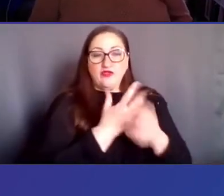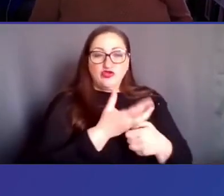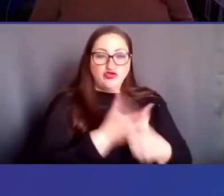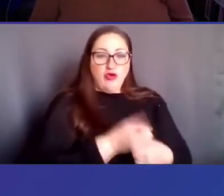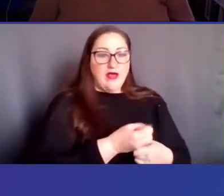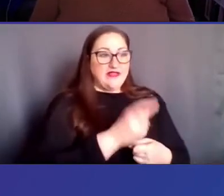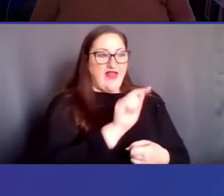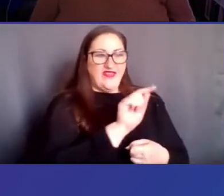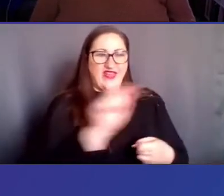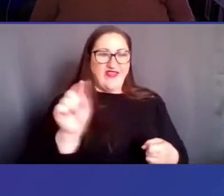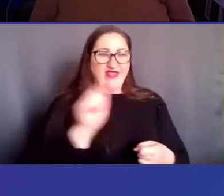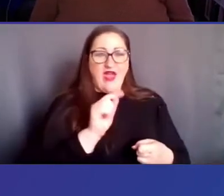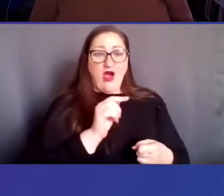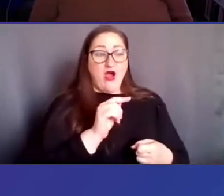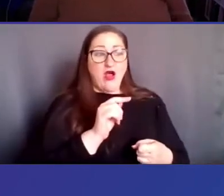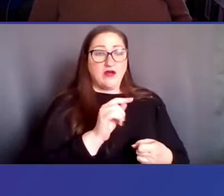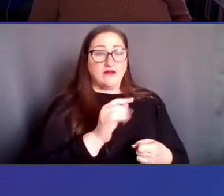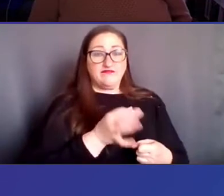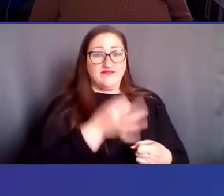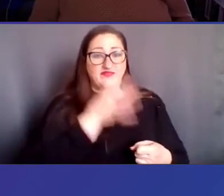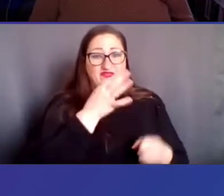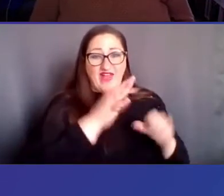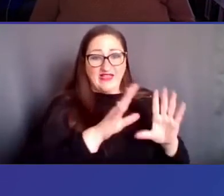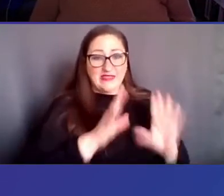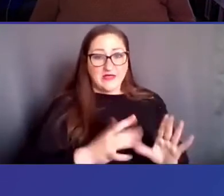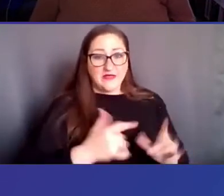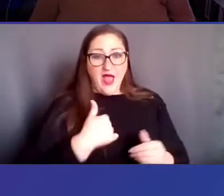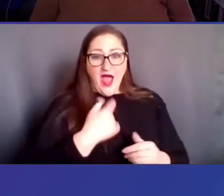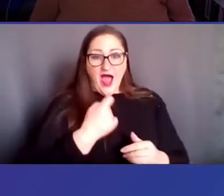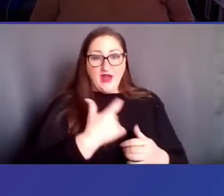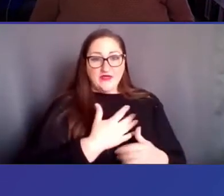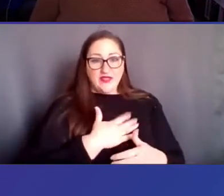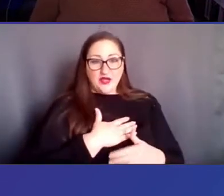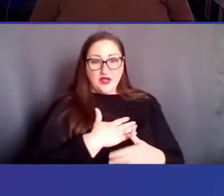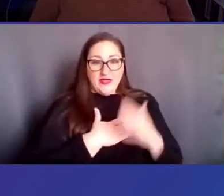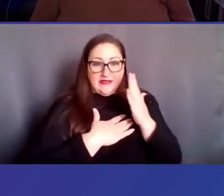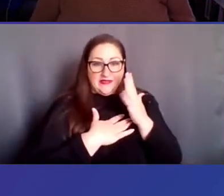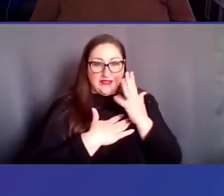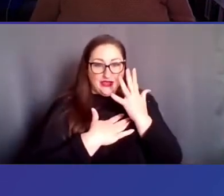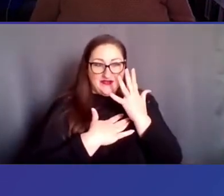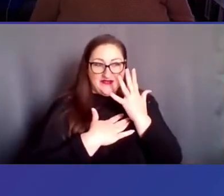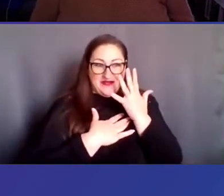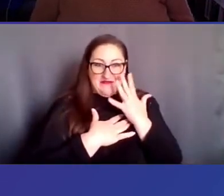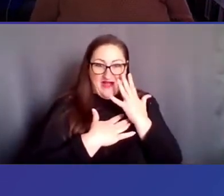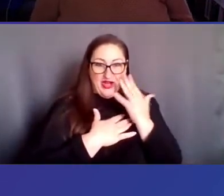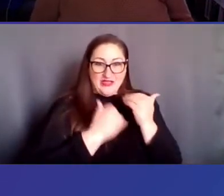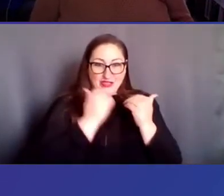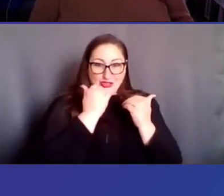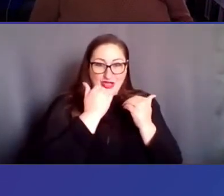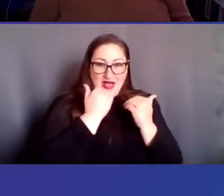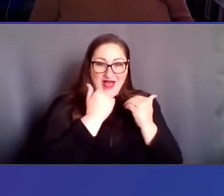was shy to send it. And then the realization was,